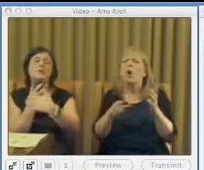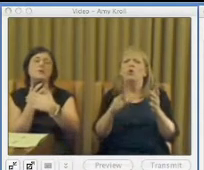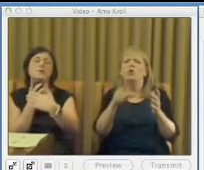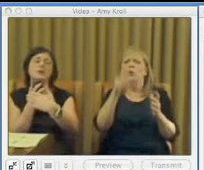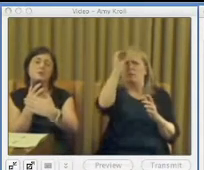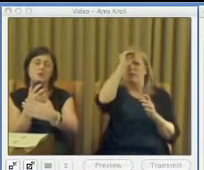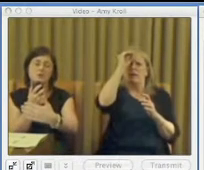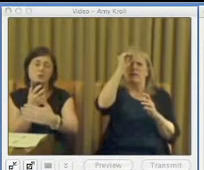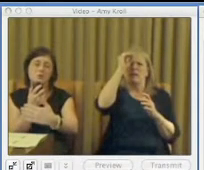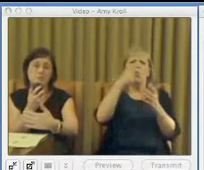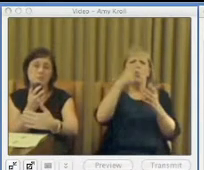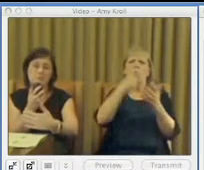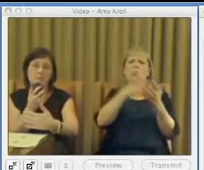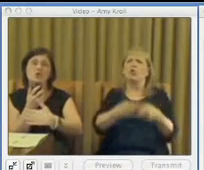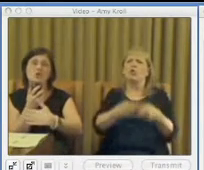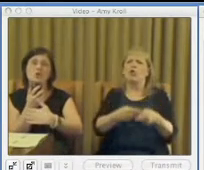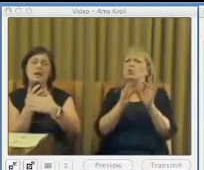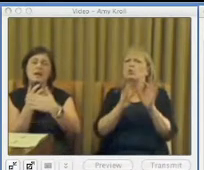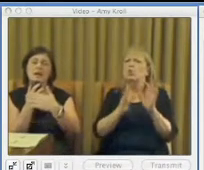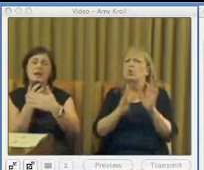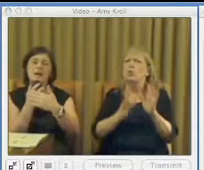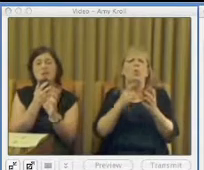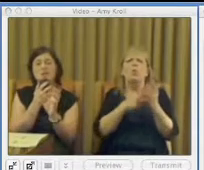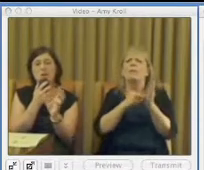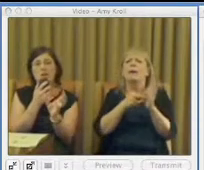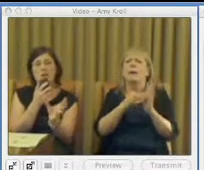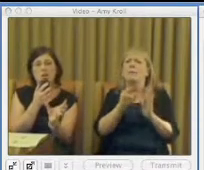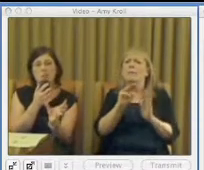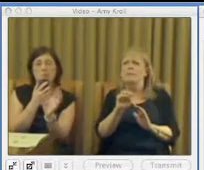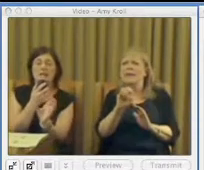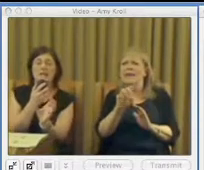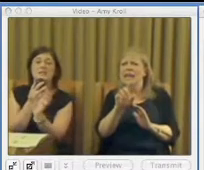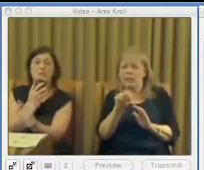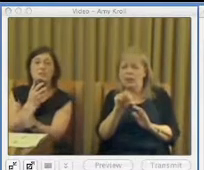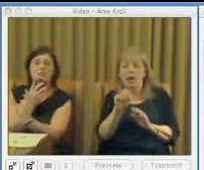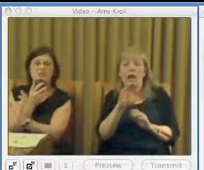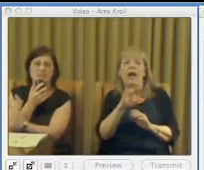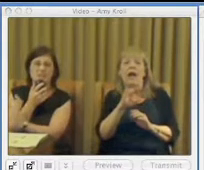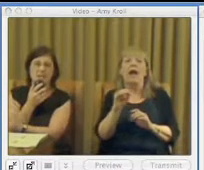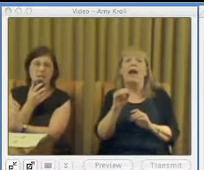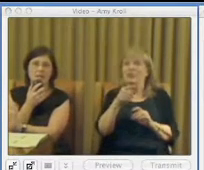notions of the role of the interpreter and interpreter mediation, and she used the